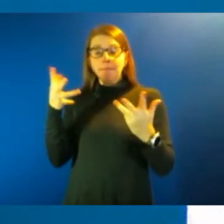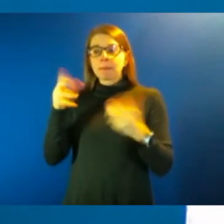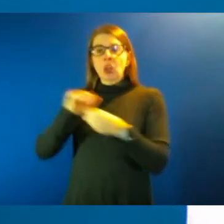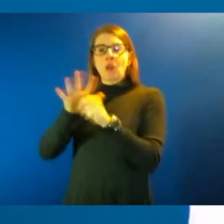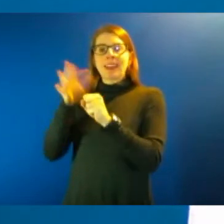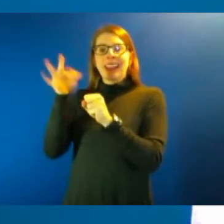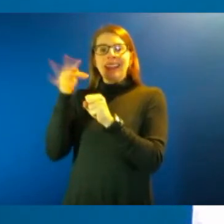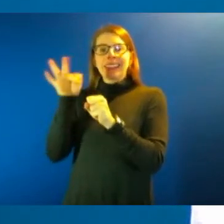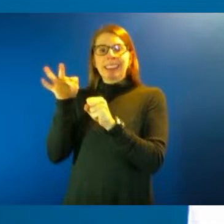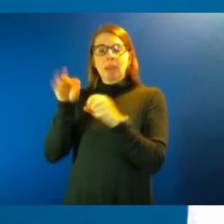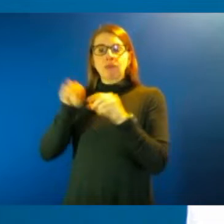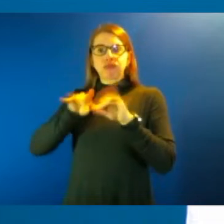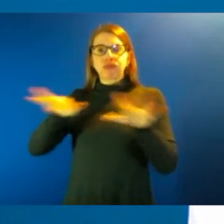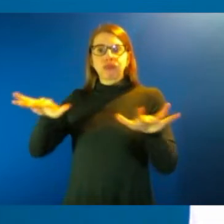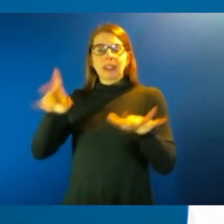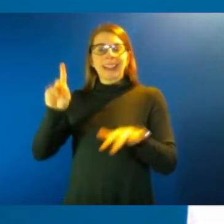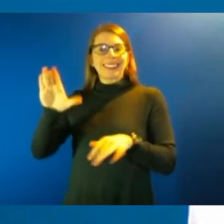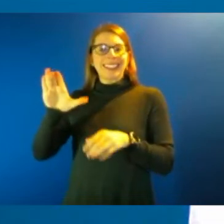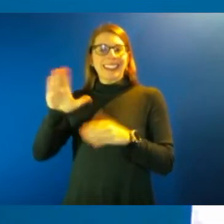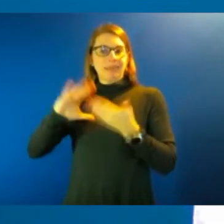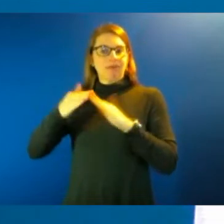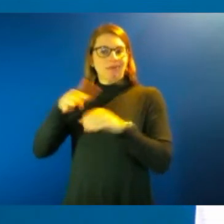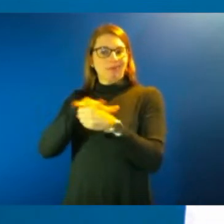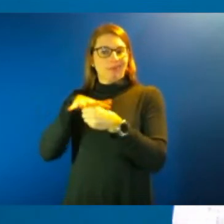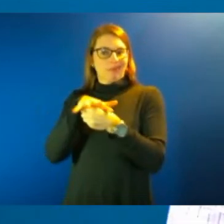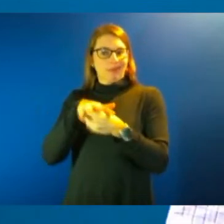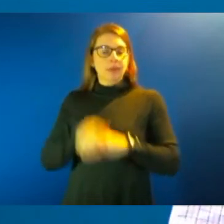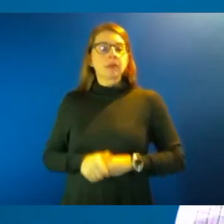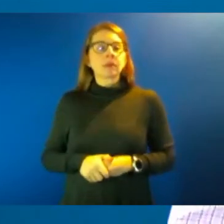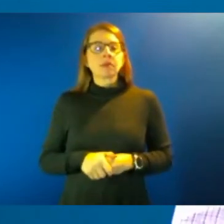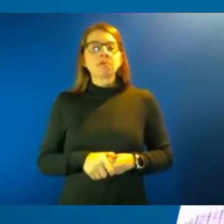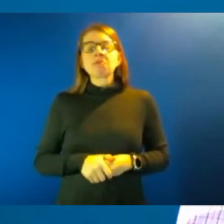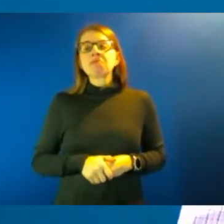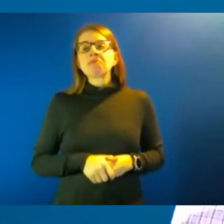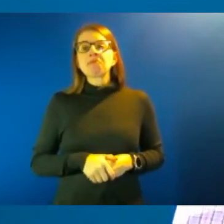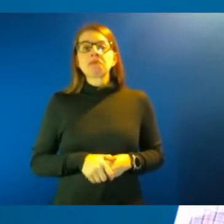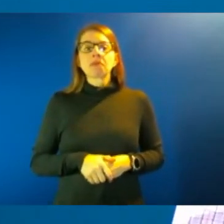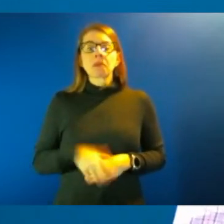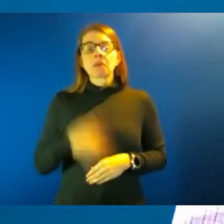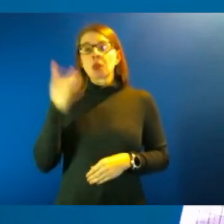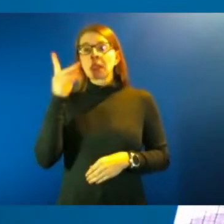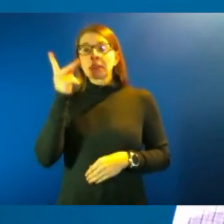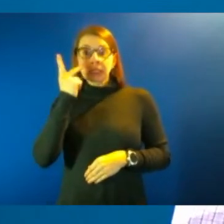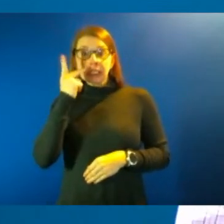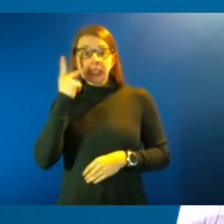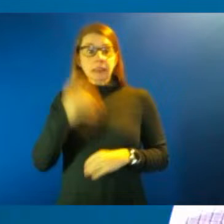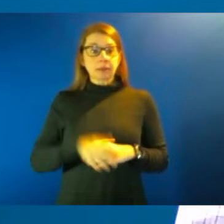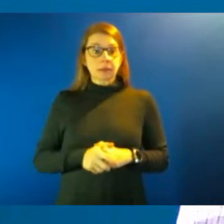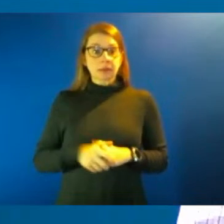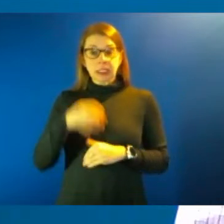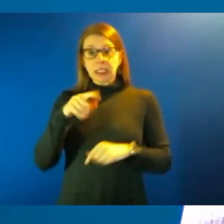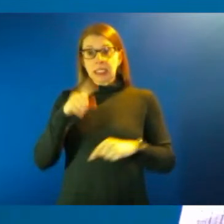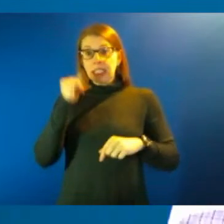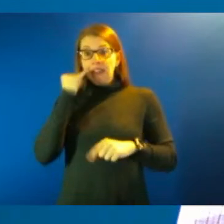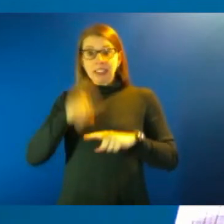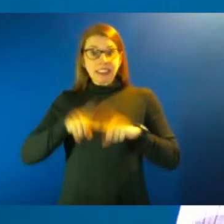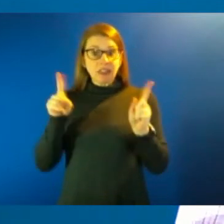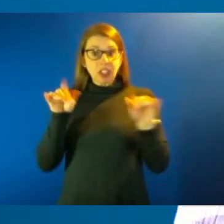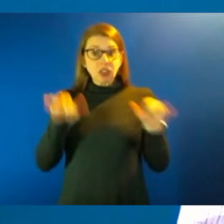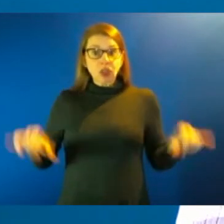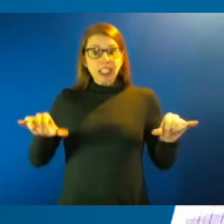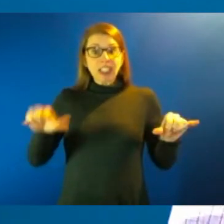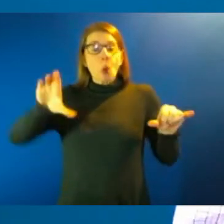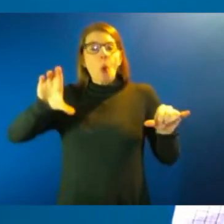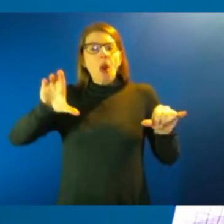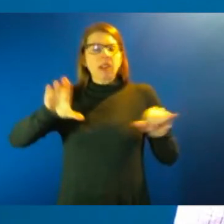in the Kansas City metro area, to sort of see if a different trend or different elements really